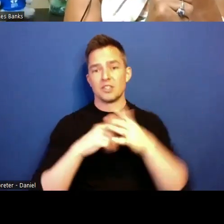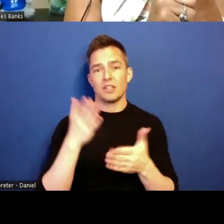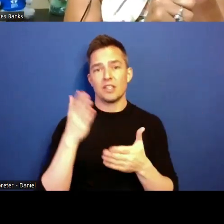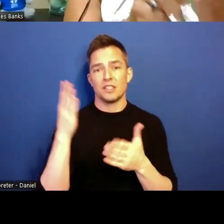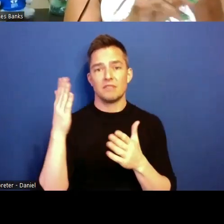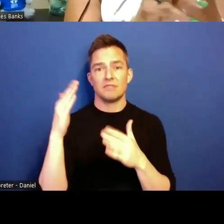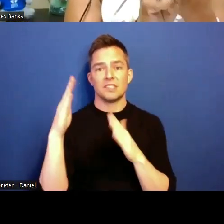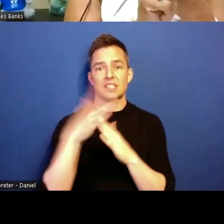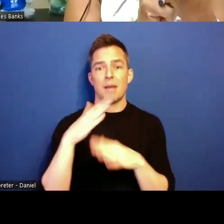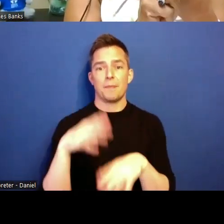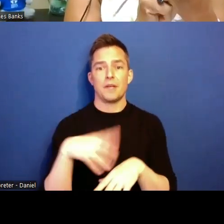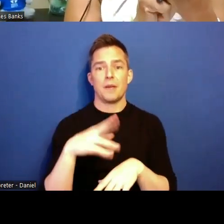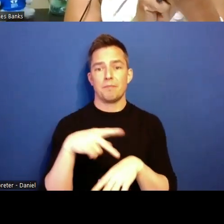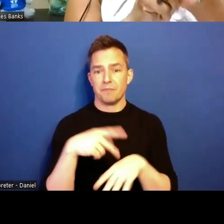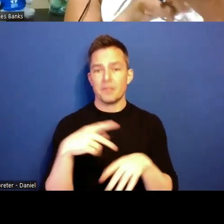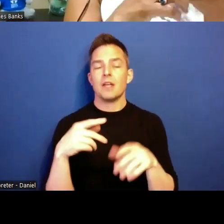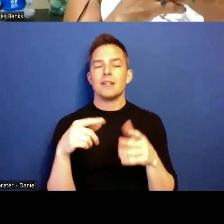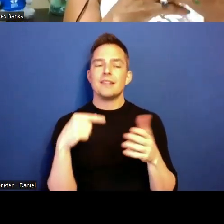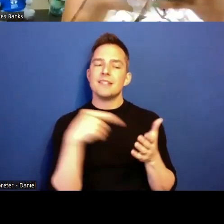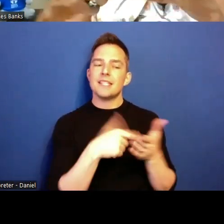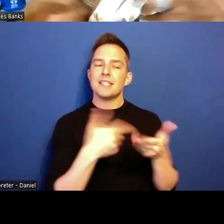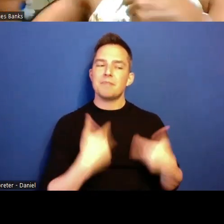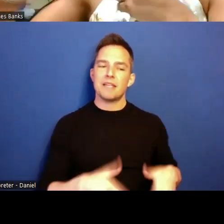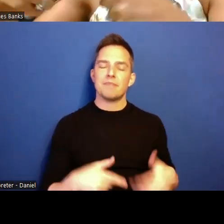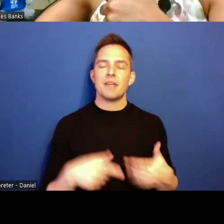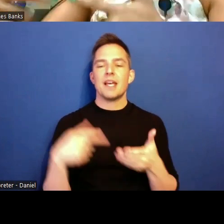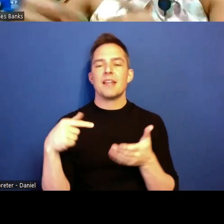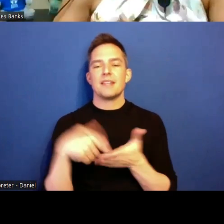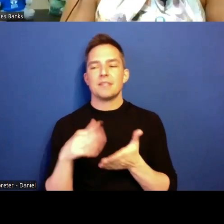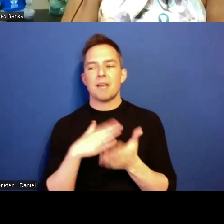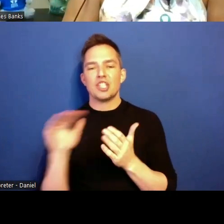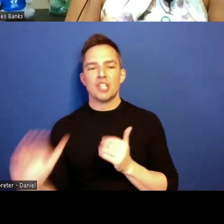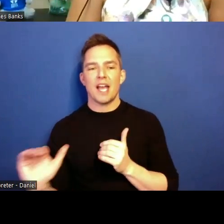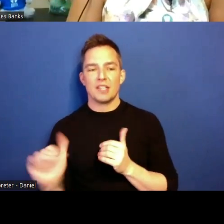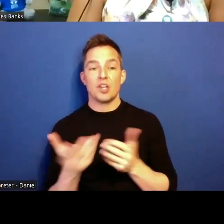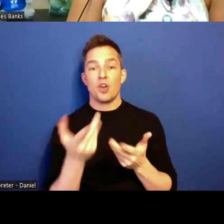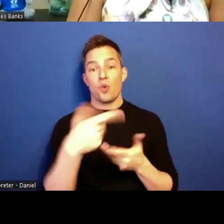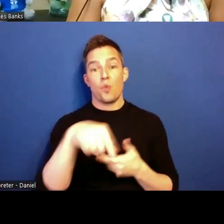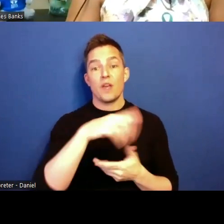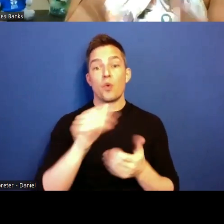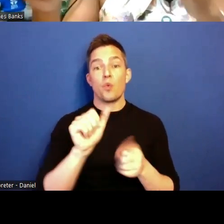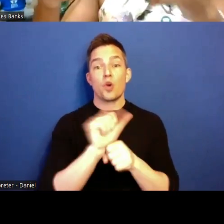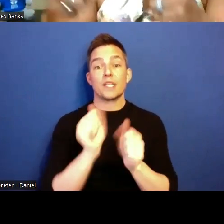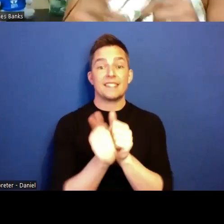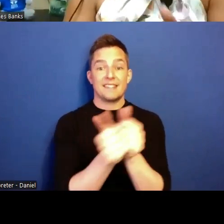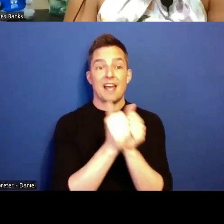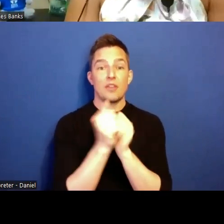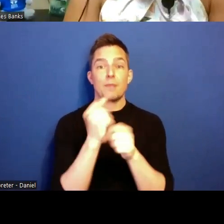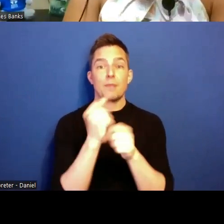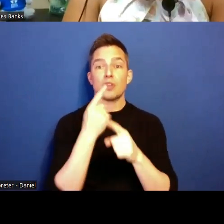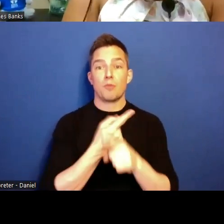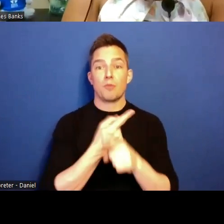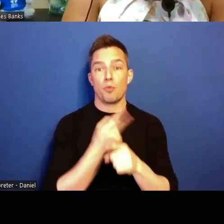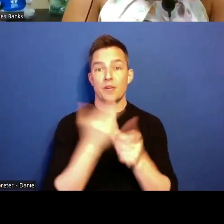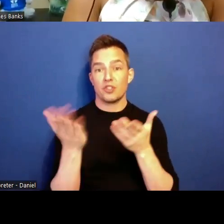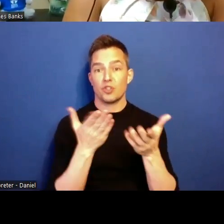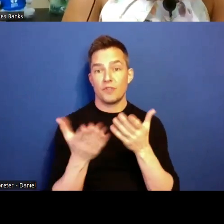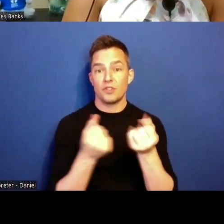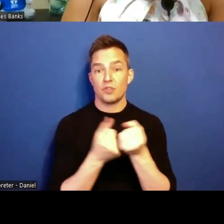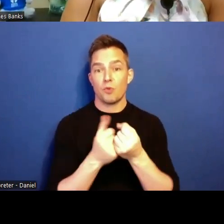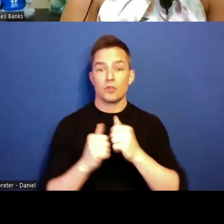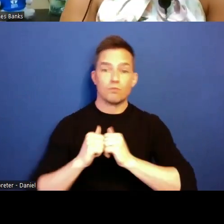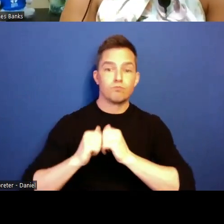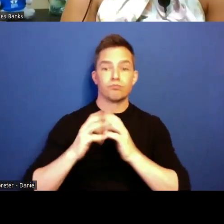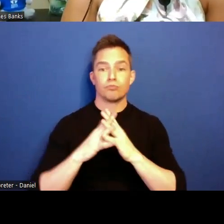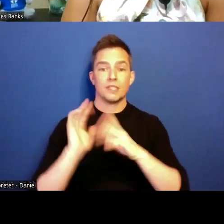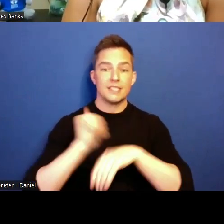I am. This is my child. We're going to work together to ensure appropriate services and supports are in place